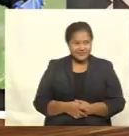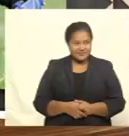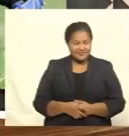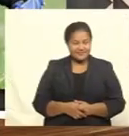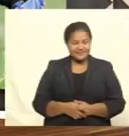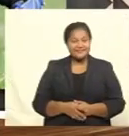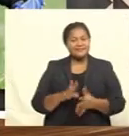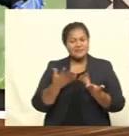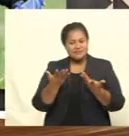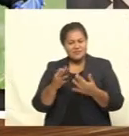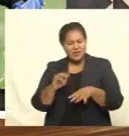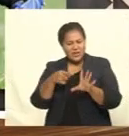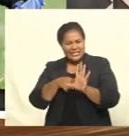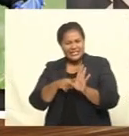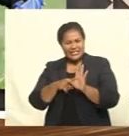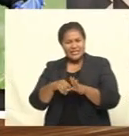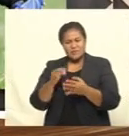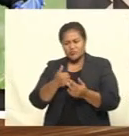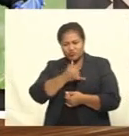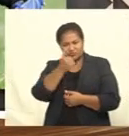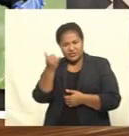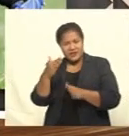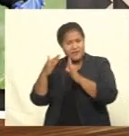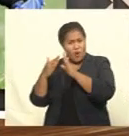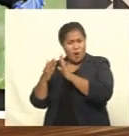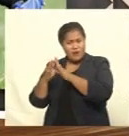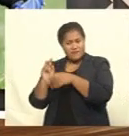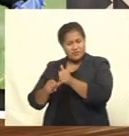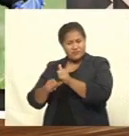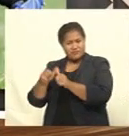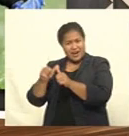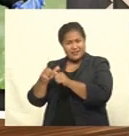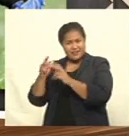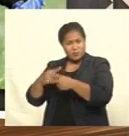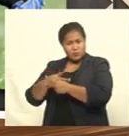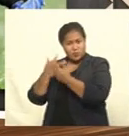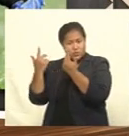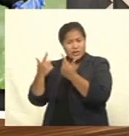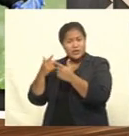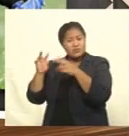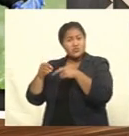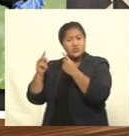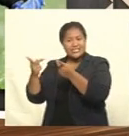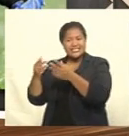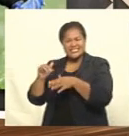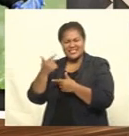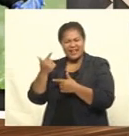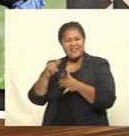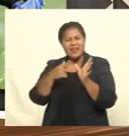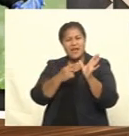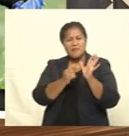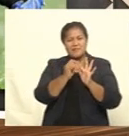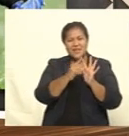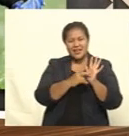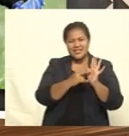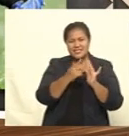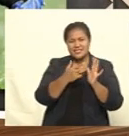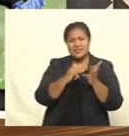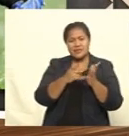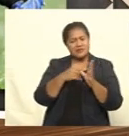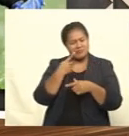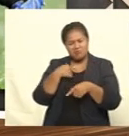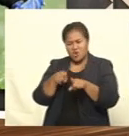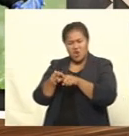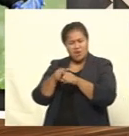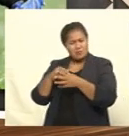Close to a year after leaving his home for greener pastures, and former Fijian seven-star Apenisa Kaumalavu says he's learned a lot from